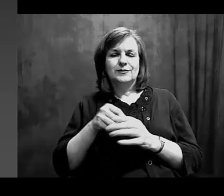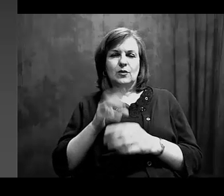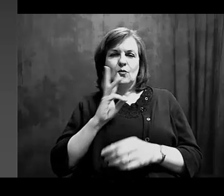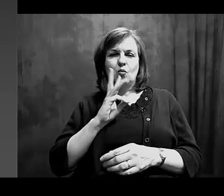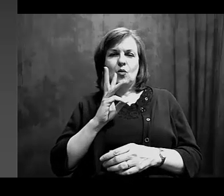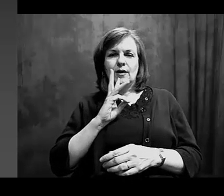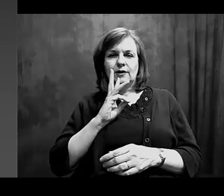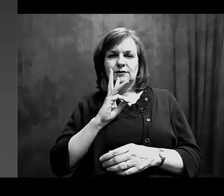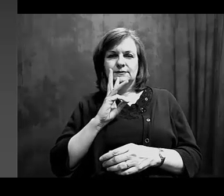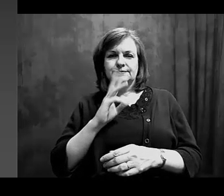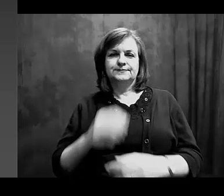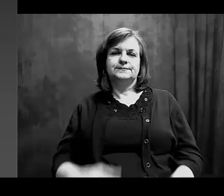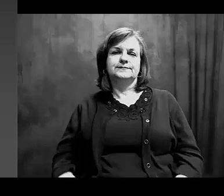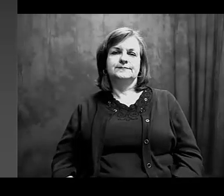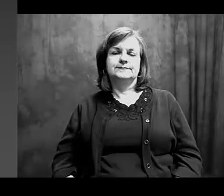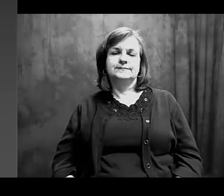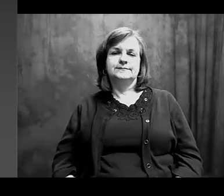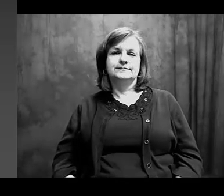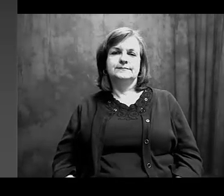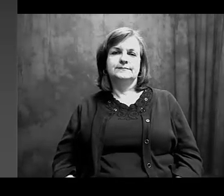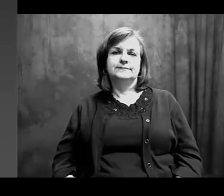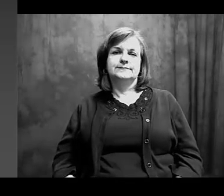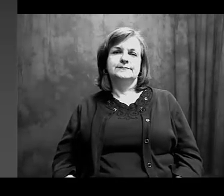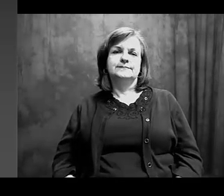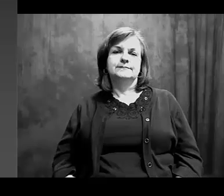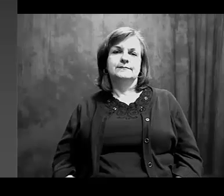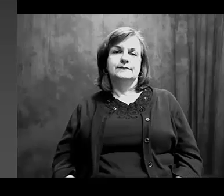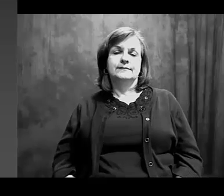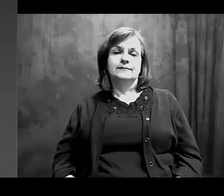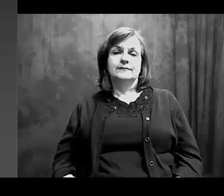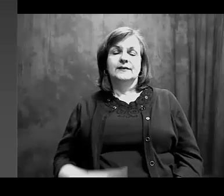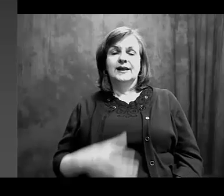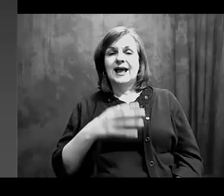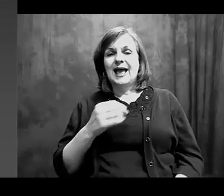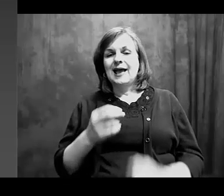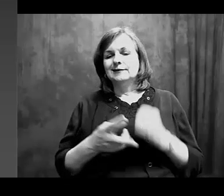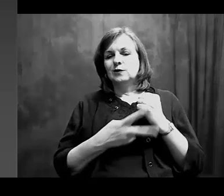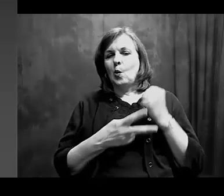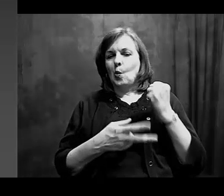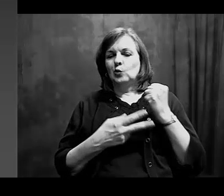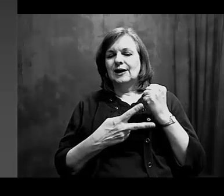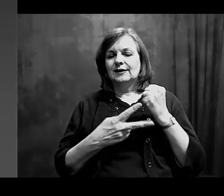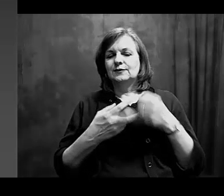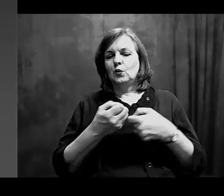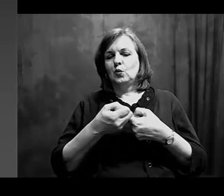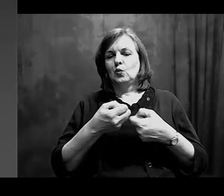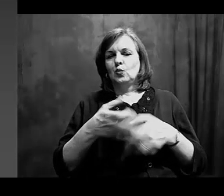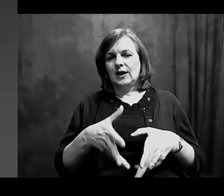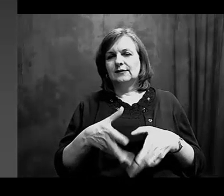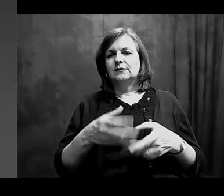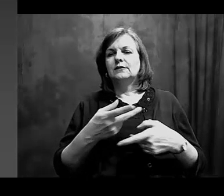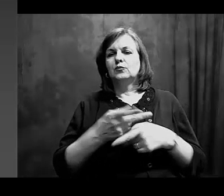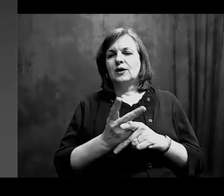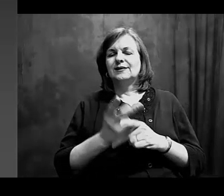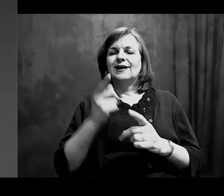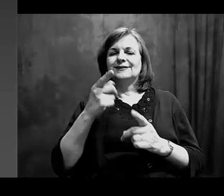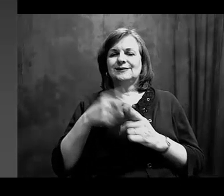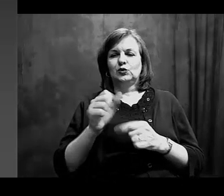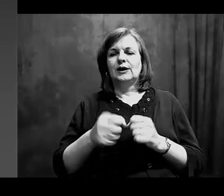regulate metabolism. We saw the large cecum in our